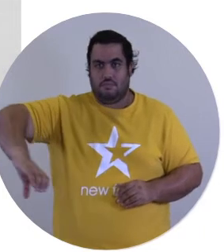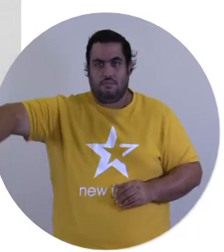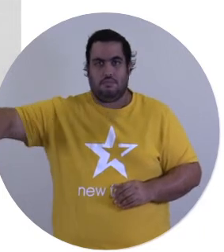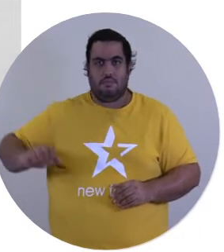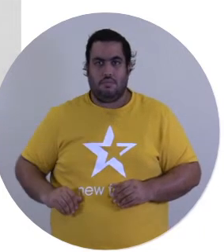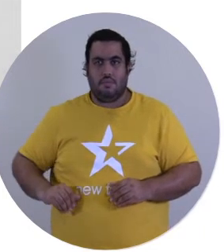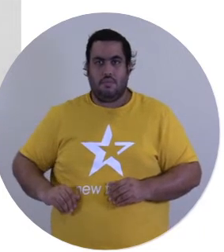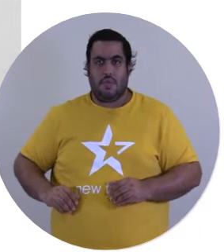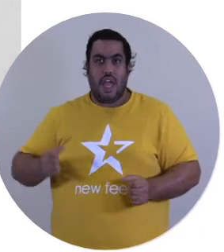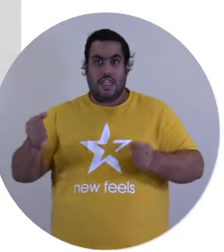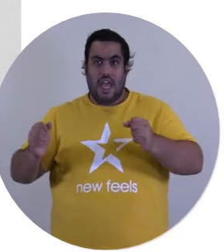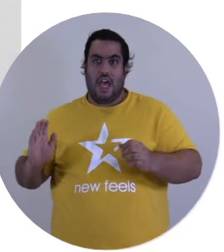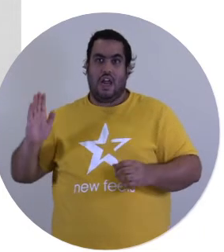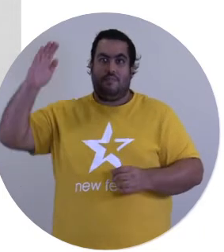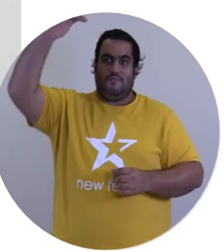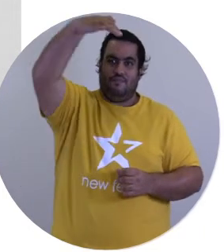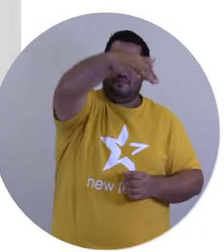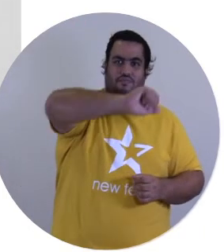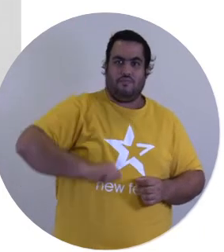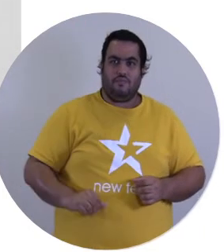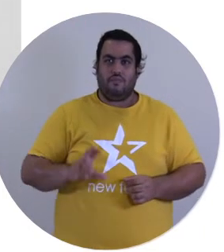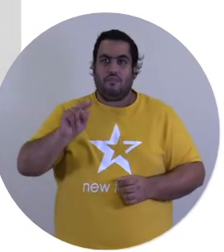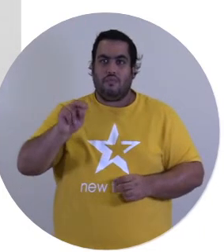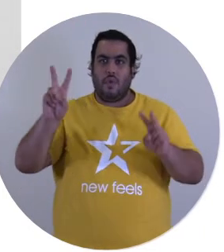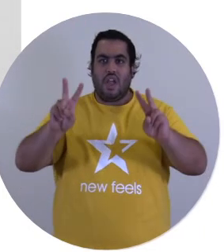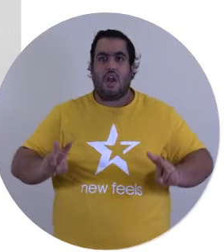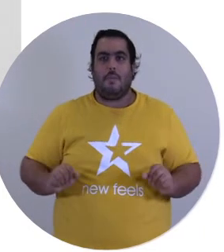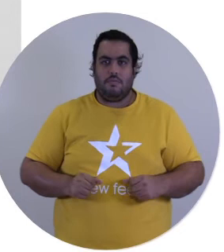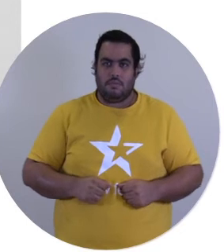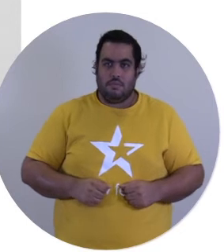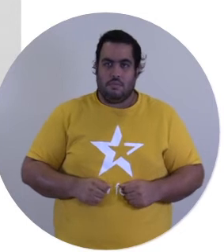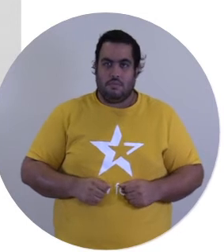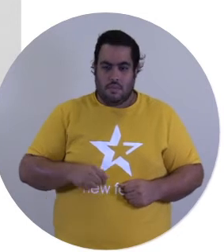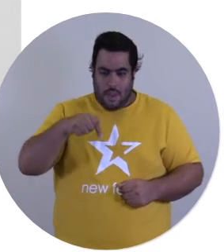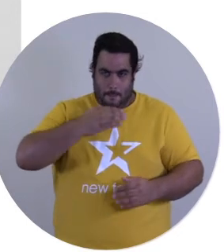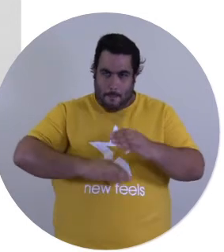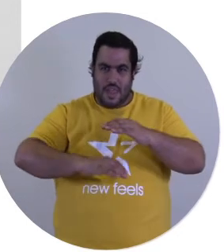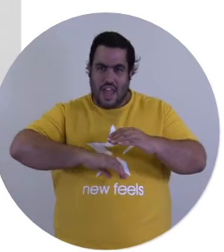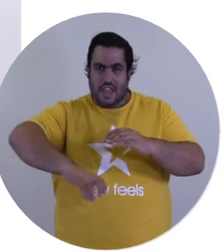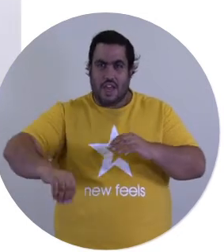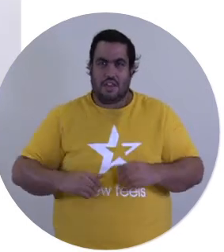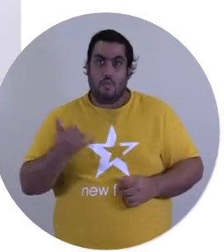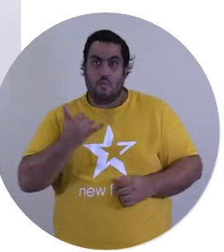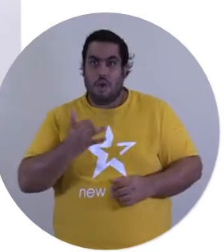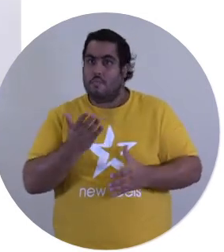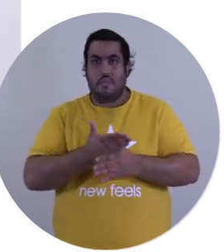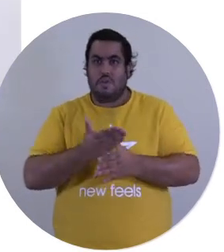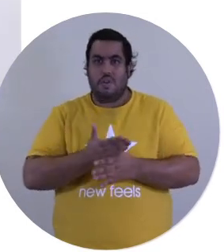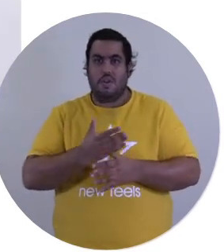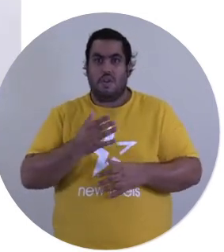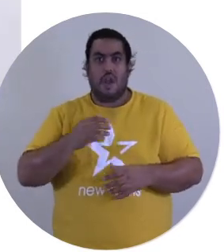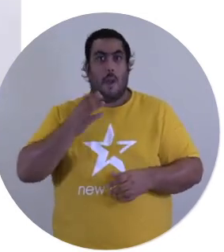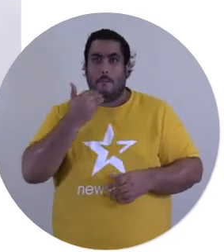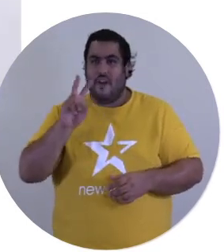place. Example, we need more money to improve the infrastructure of the city, such as the